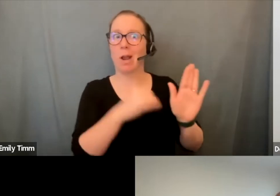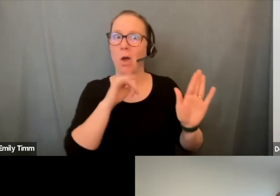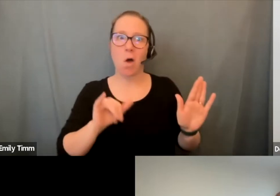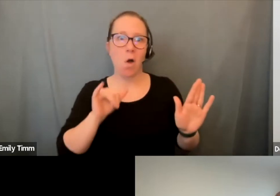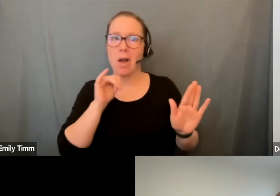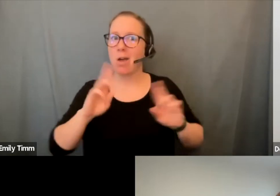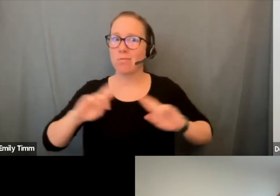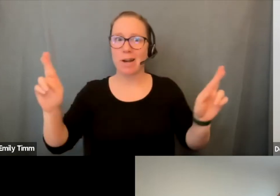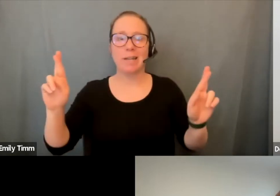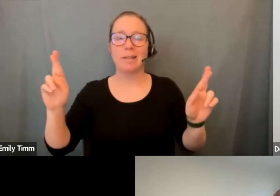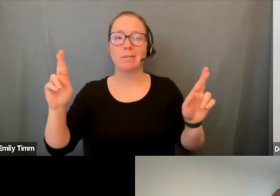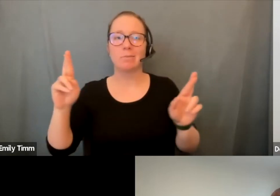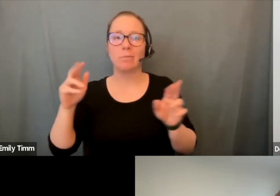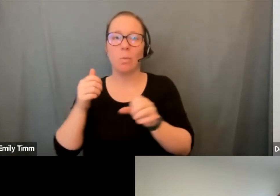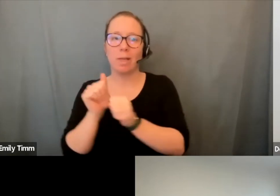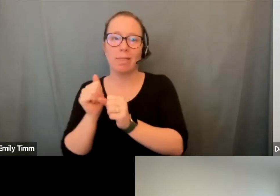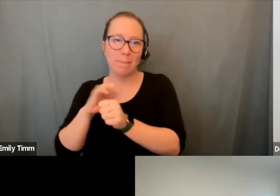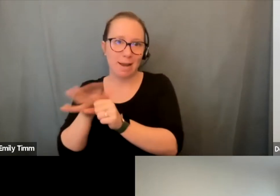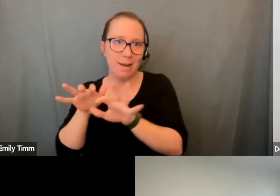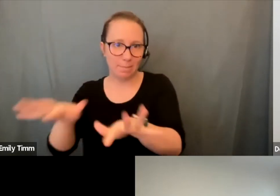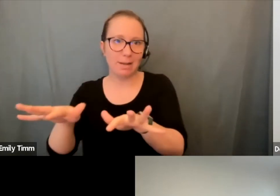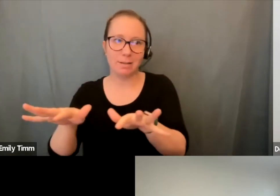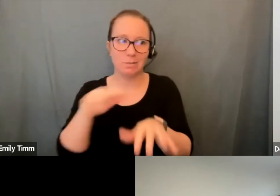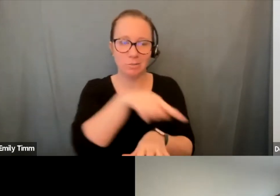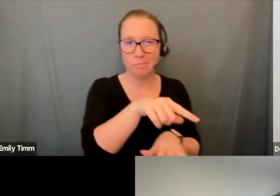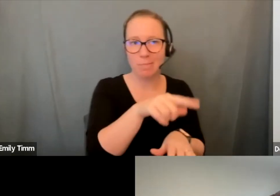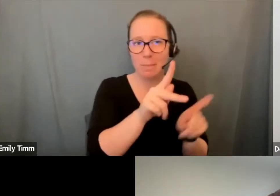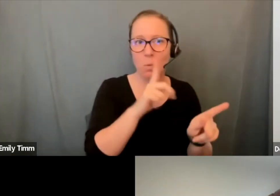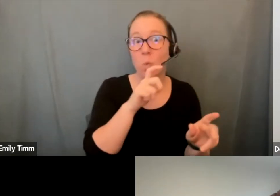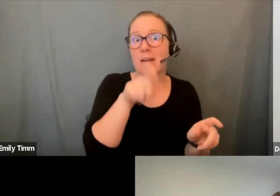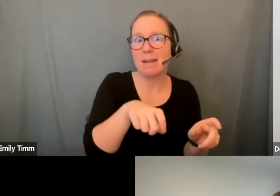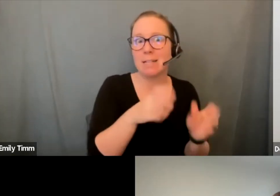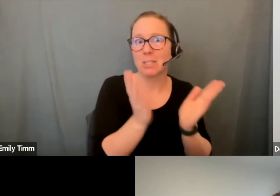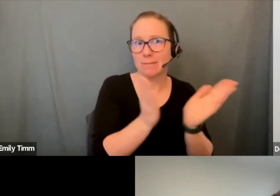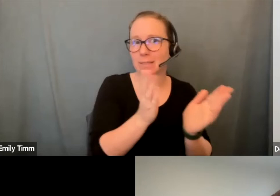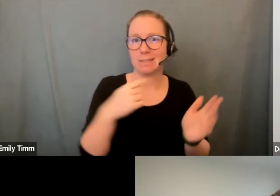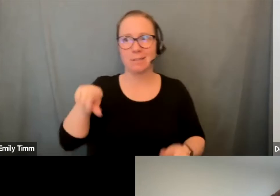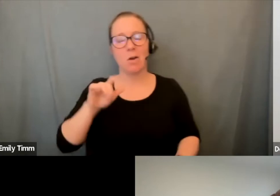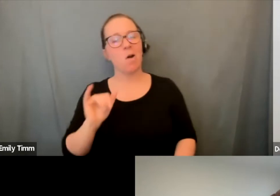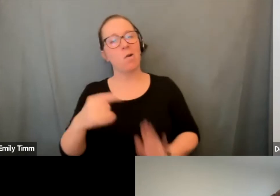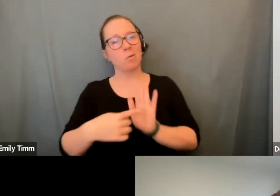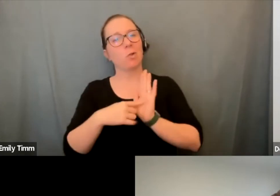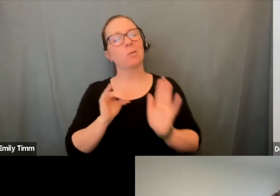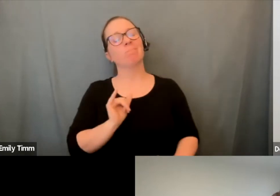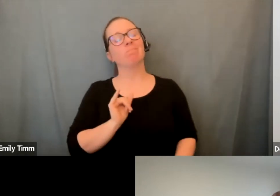the folks that needed the service the most. So the CDC is funding work across the country and has given the state of